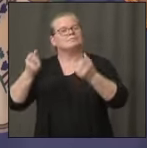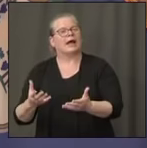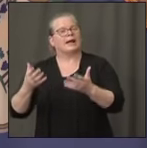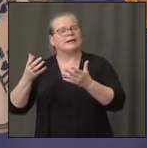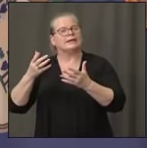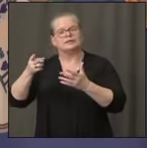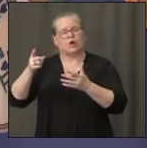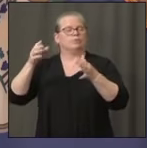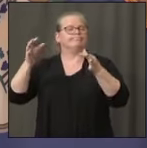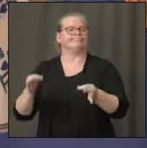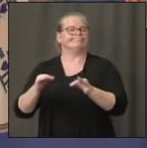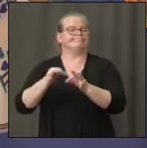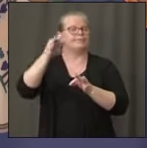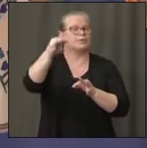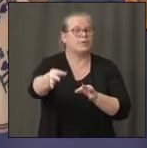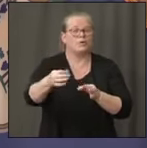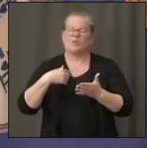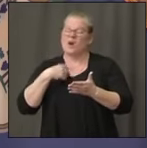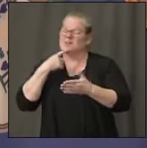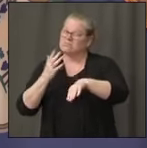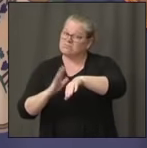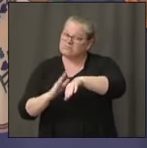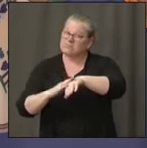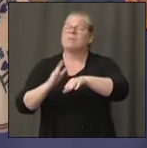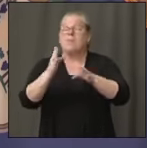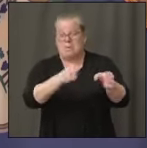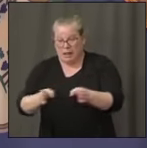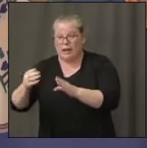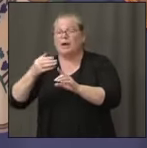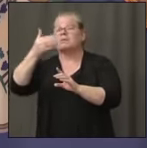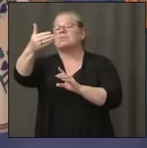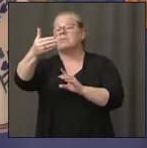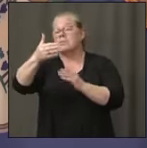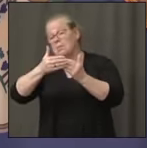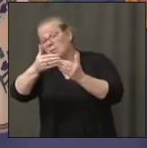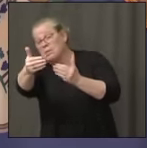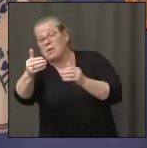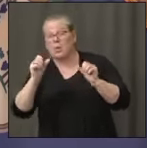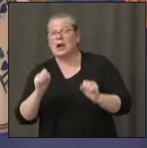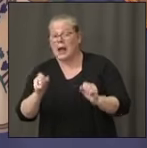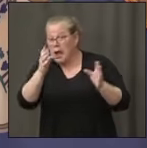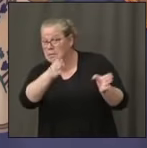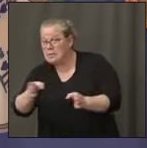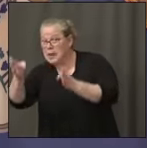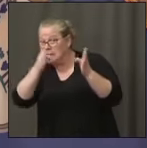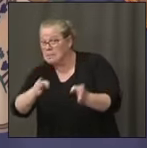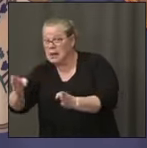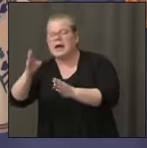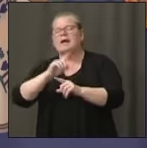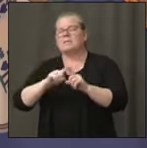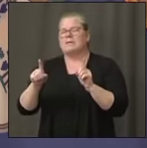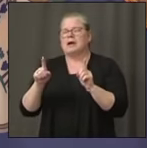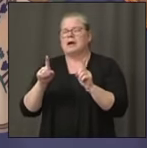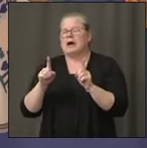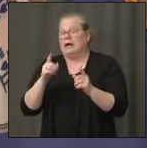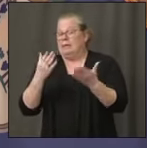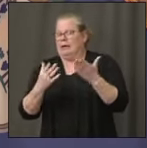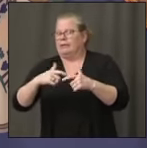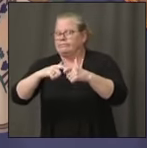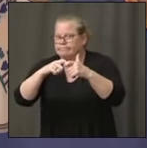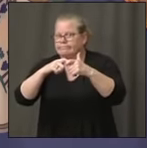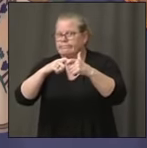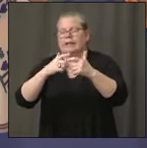there's also a good chance it may not. And we've got to make a deposit on the plane and as such. So we're holding off. But I wanted you to get the